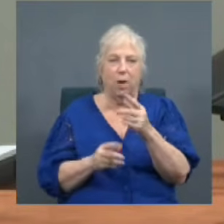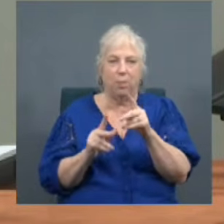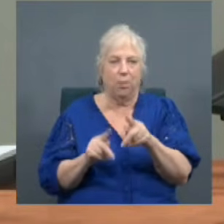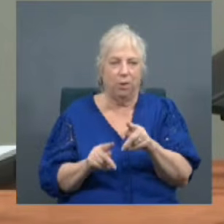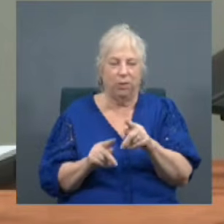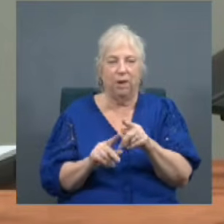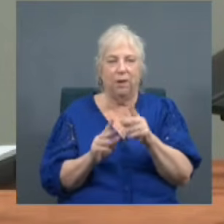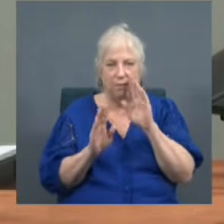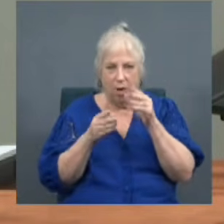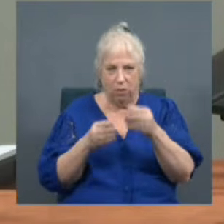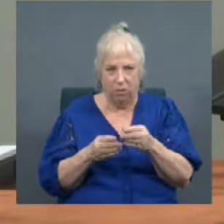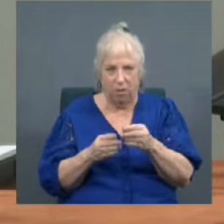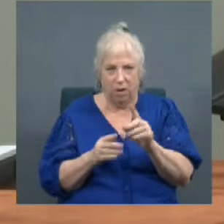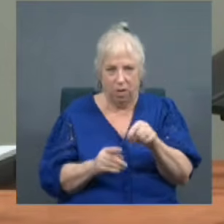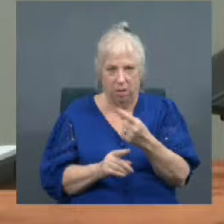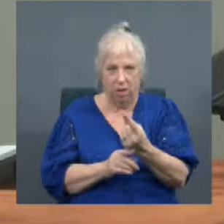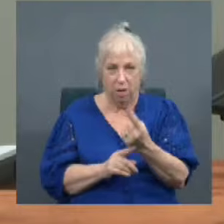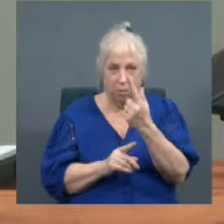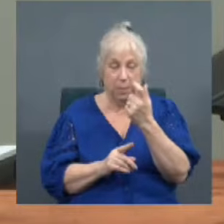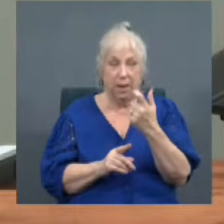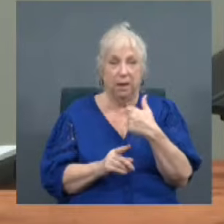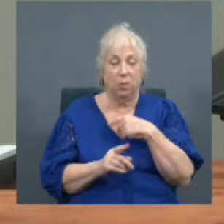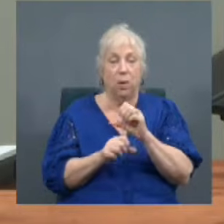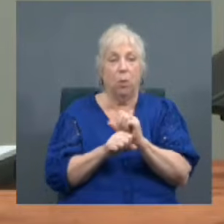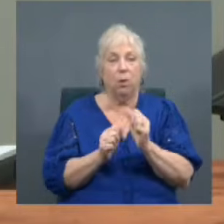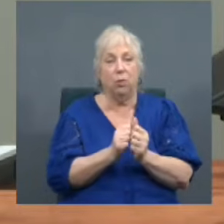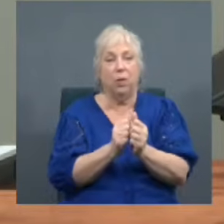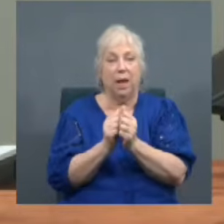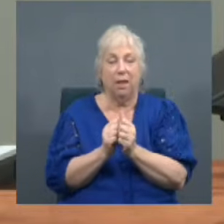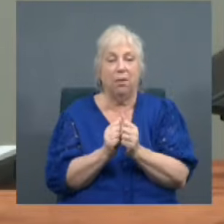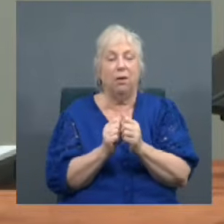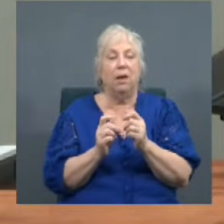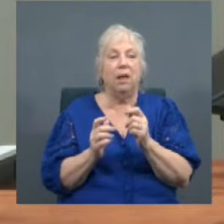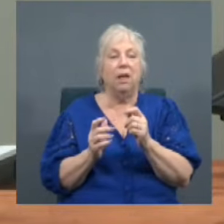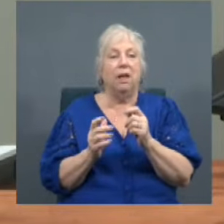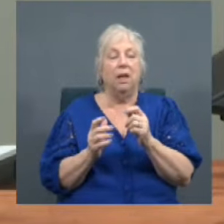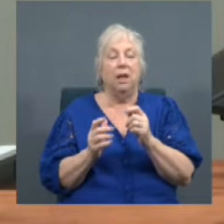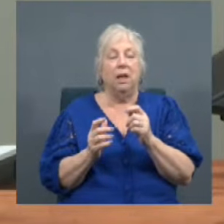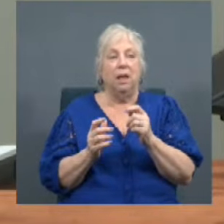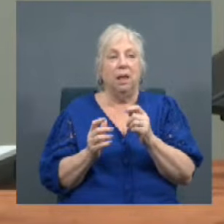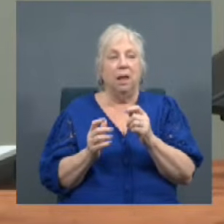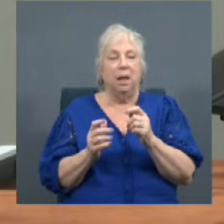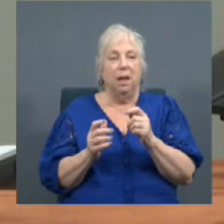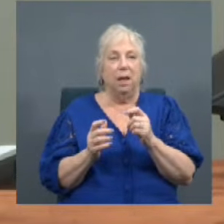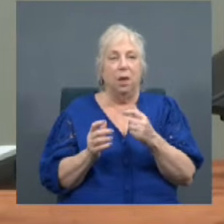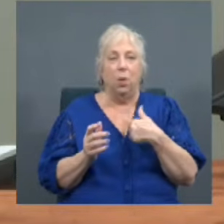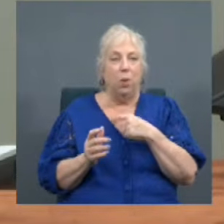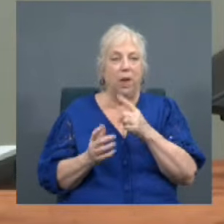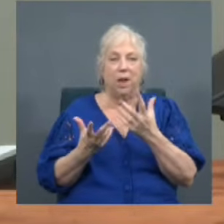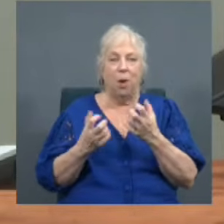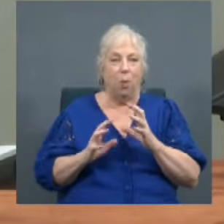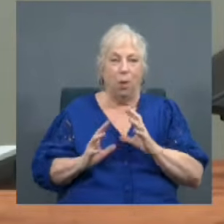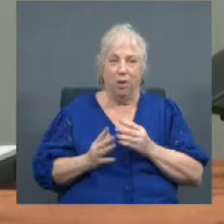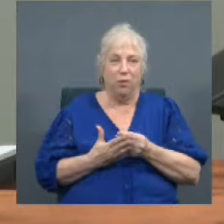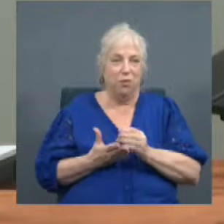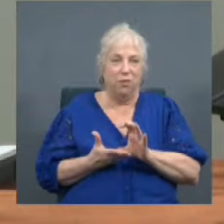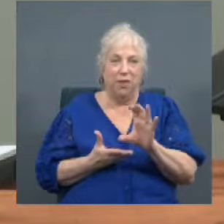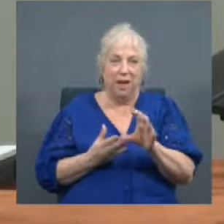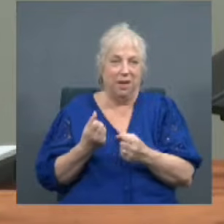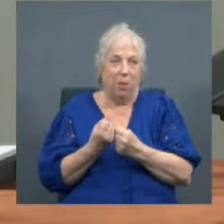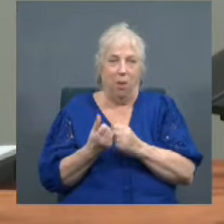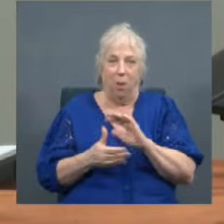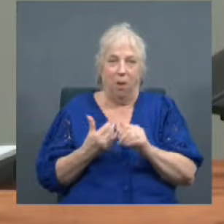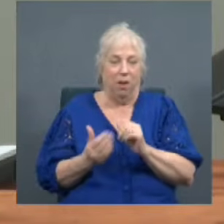together. In a perfect world, we would do it all. However, that's not the case, and we don't necessarily want to fund it all ourselves